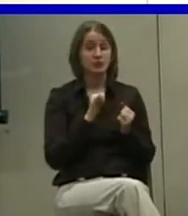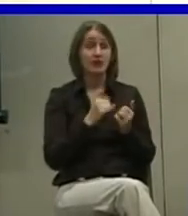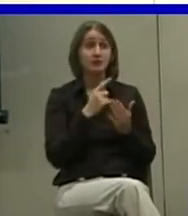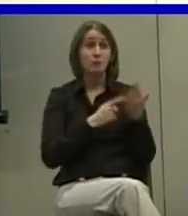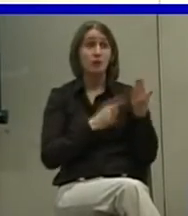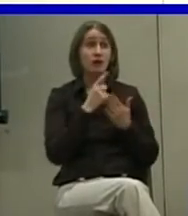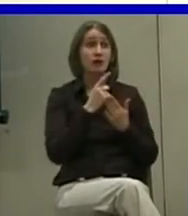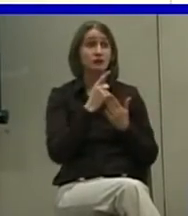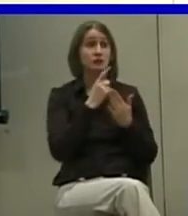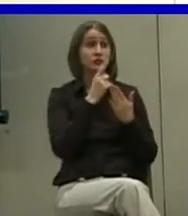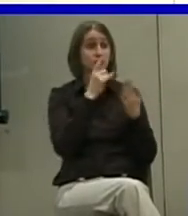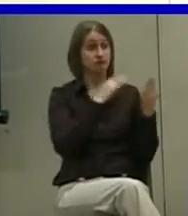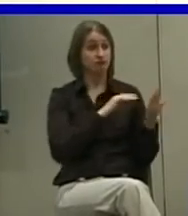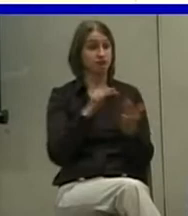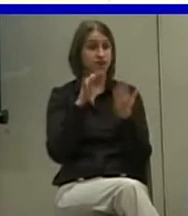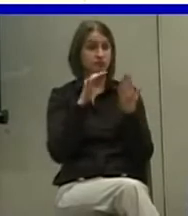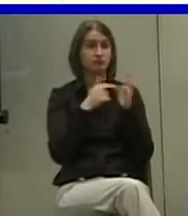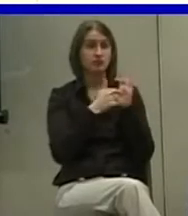us.